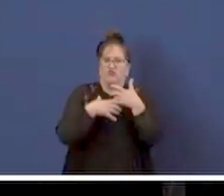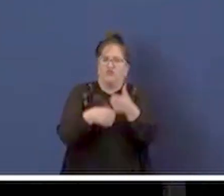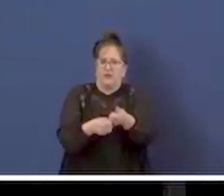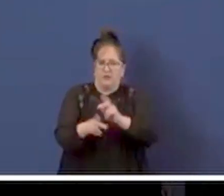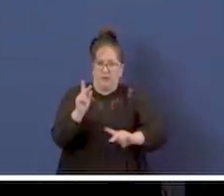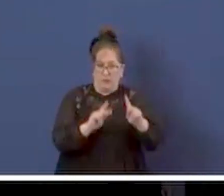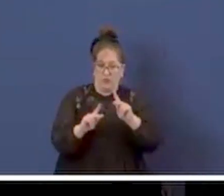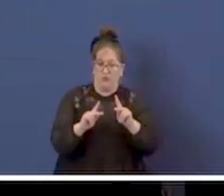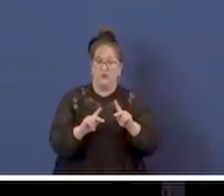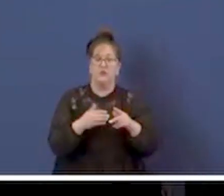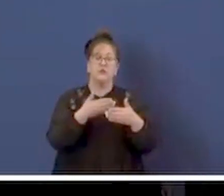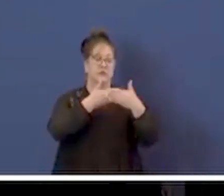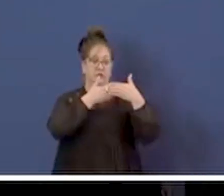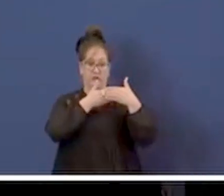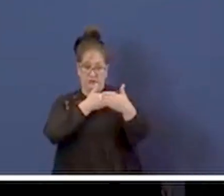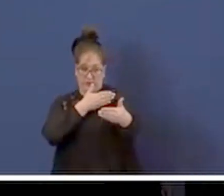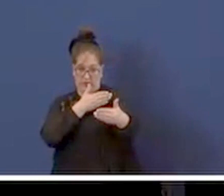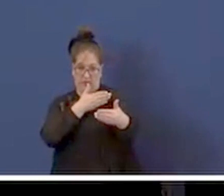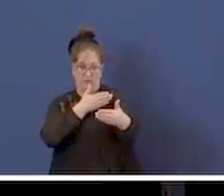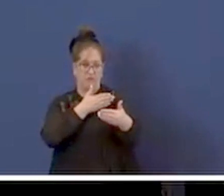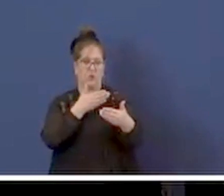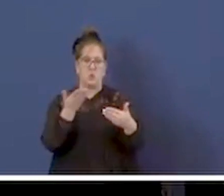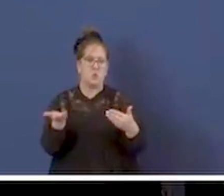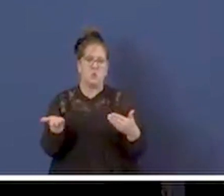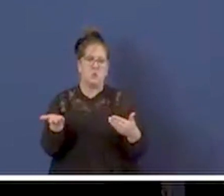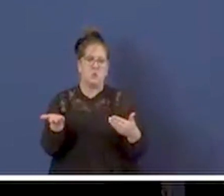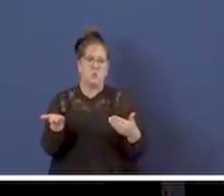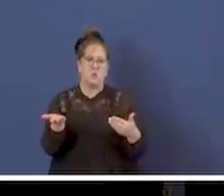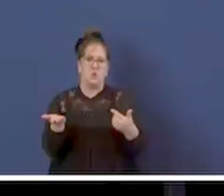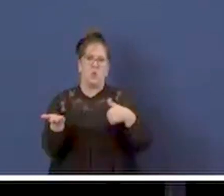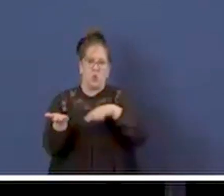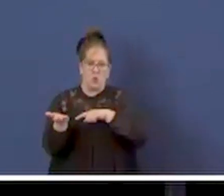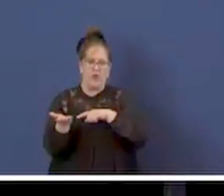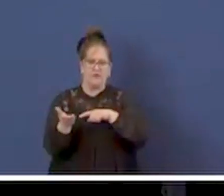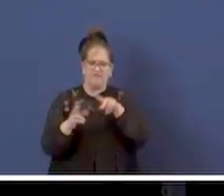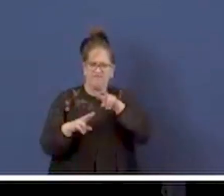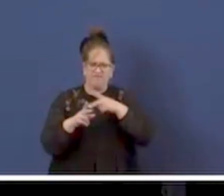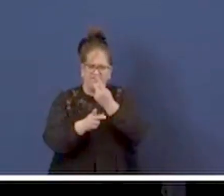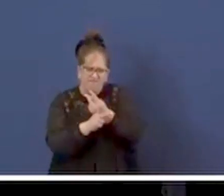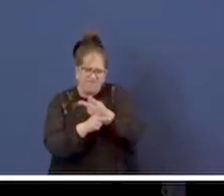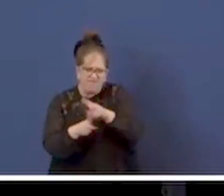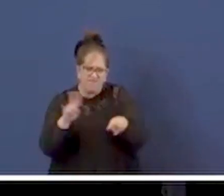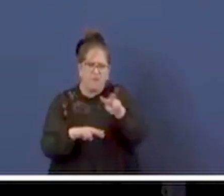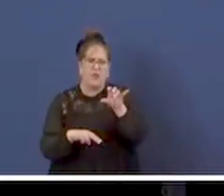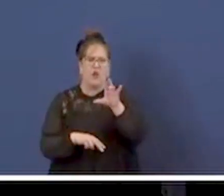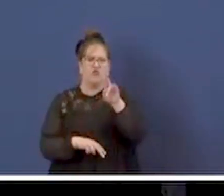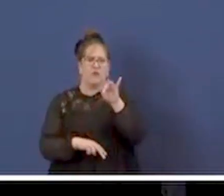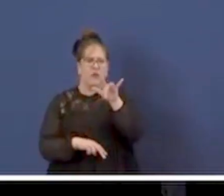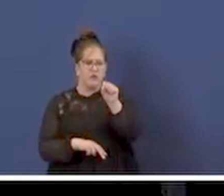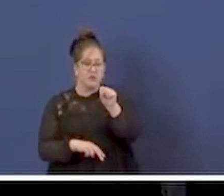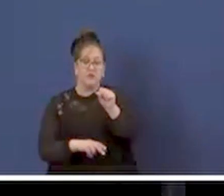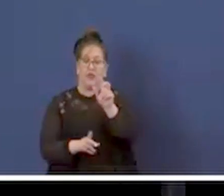that time, we could not treat people any more like criminals than we do now. People apply